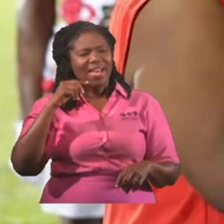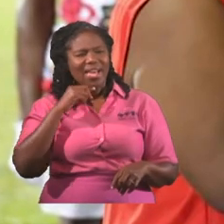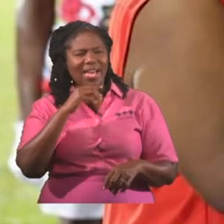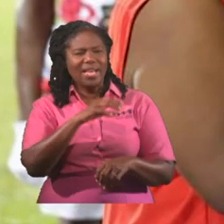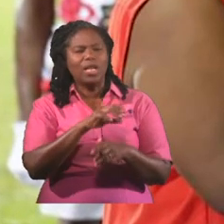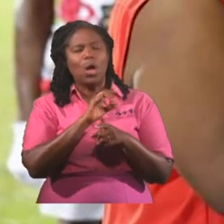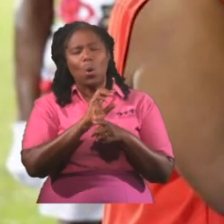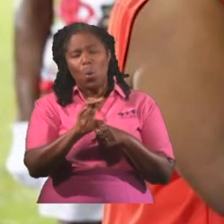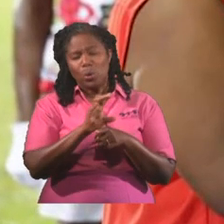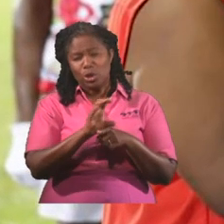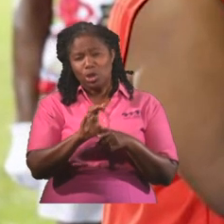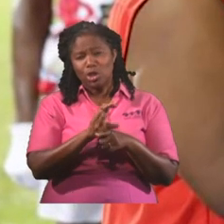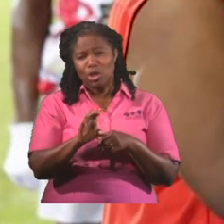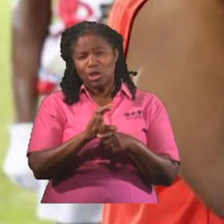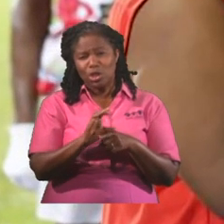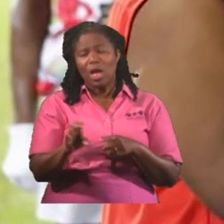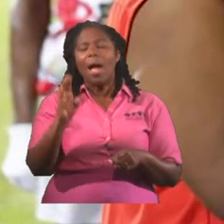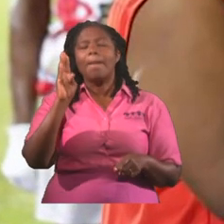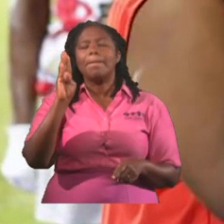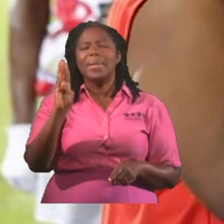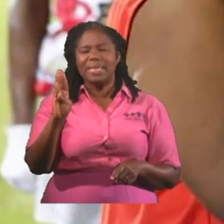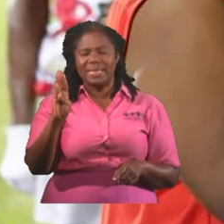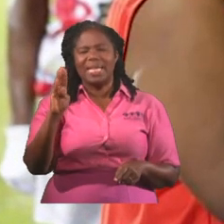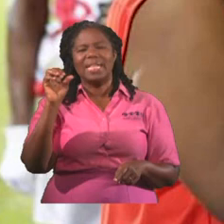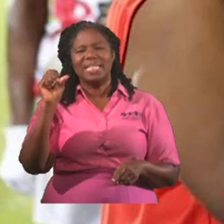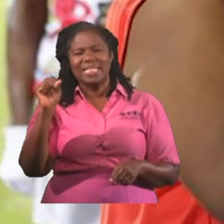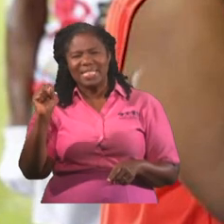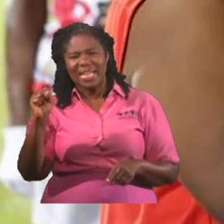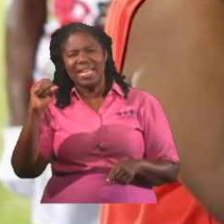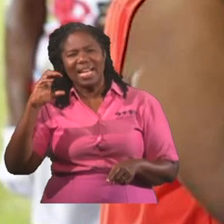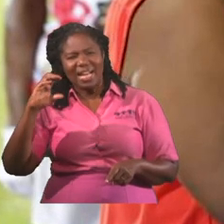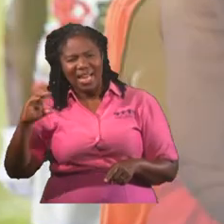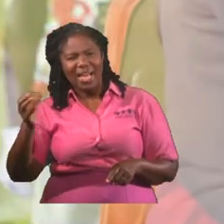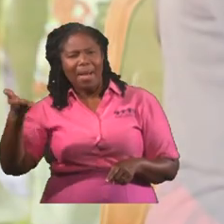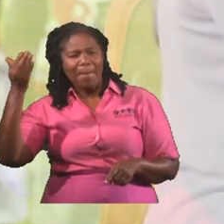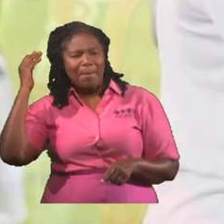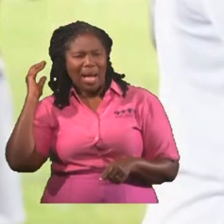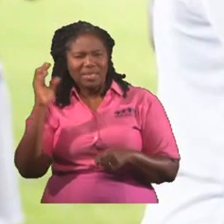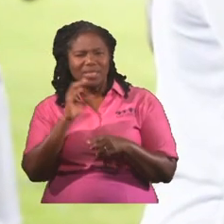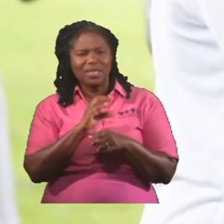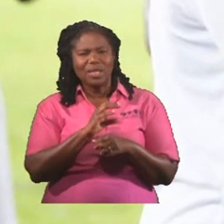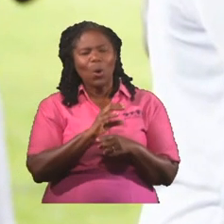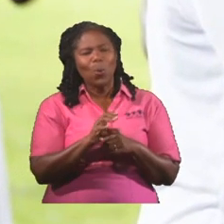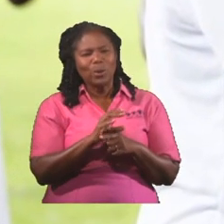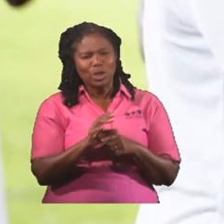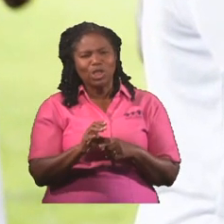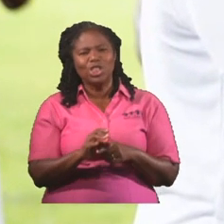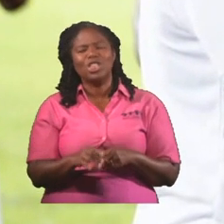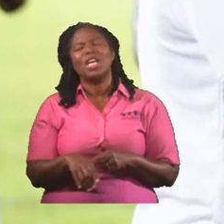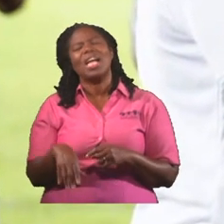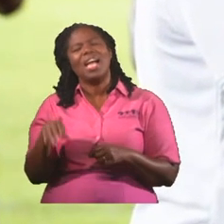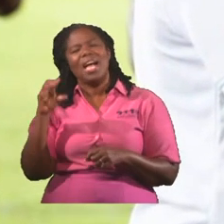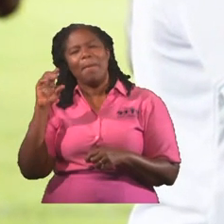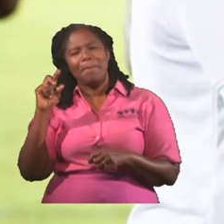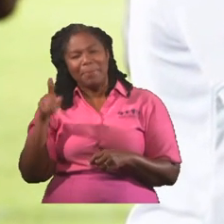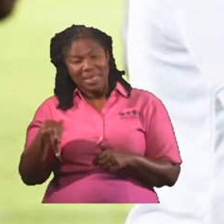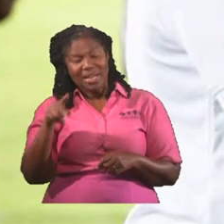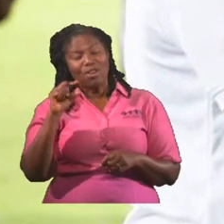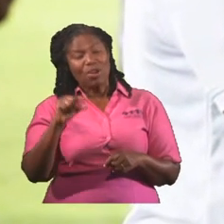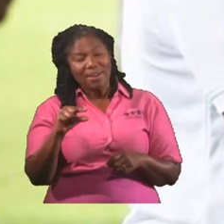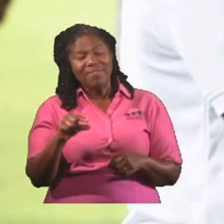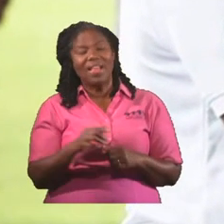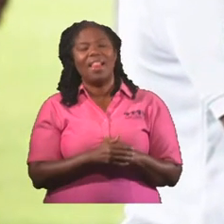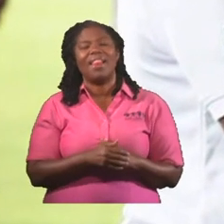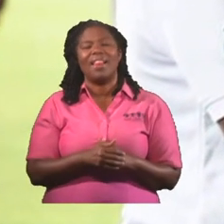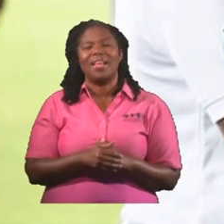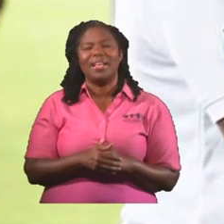for generations of players, Bertille St, former coach and administrator Peter Granville, and former Tobago Football Association